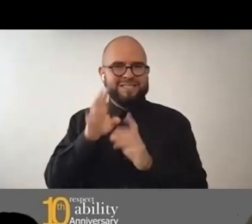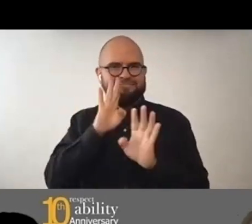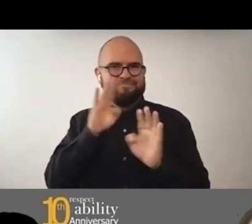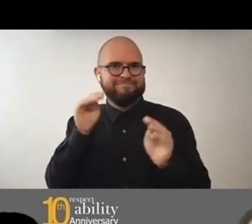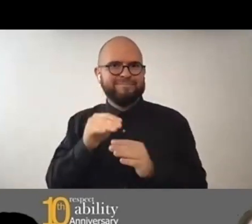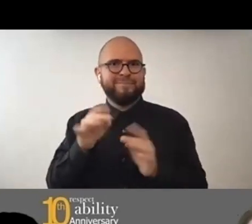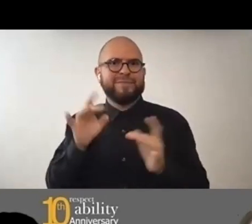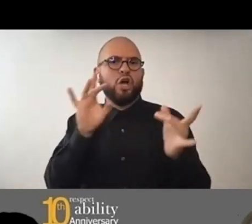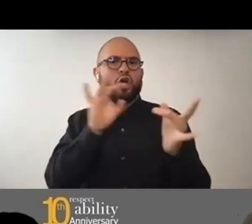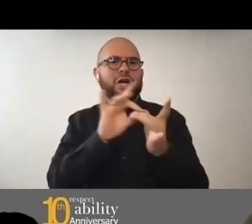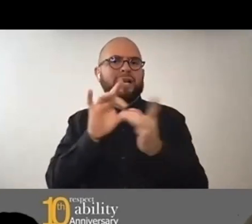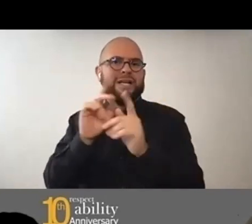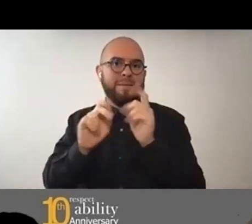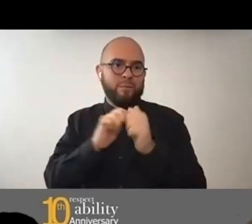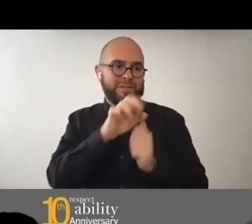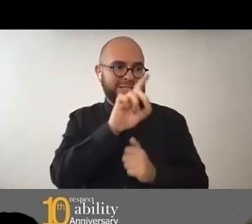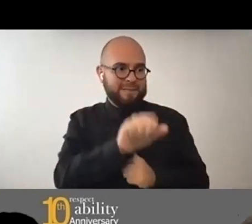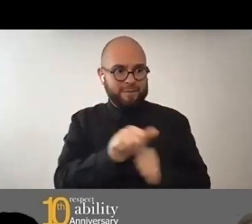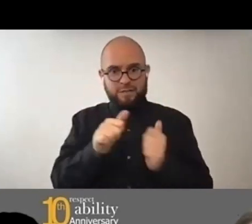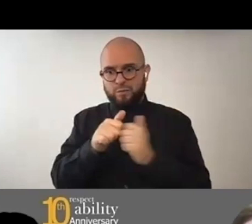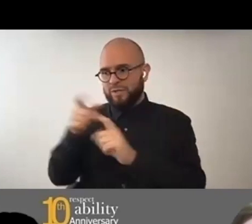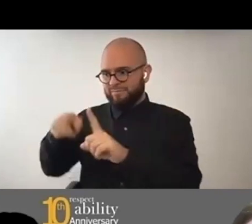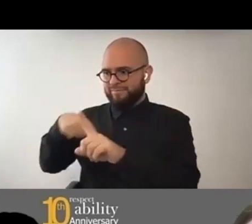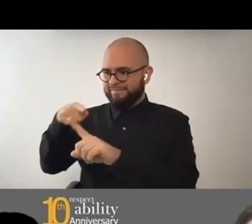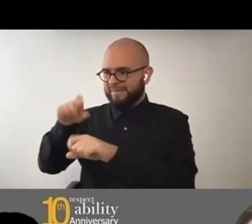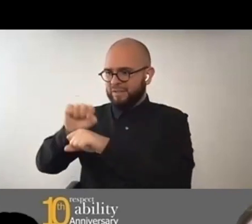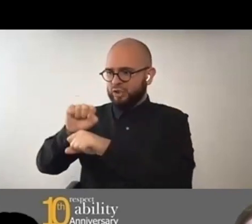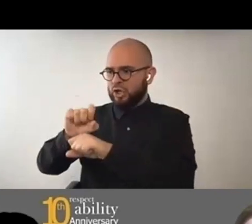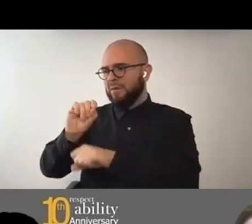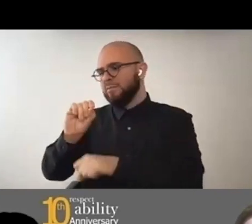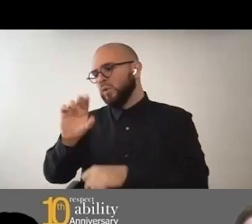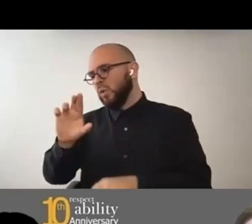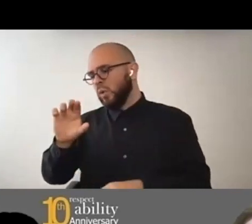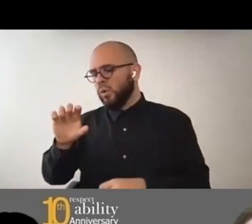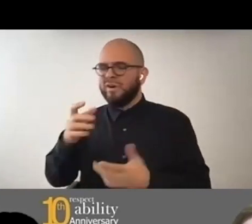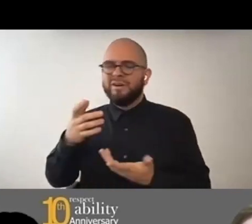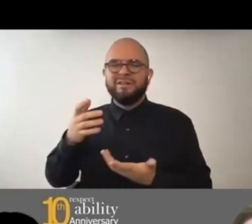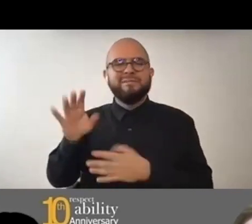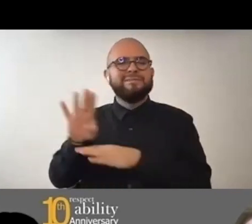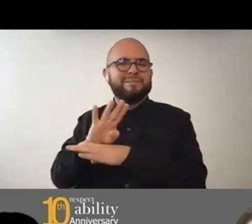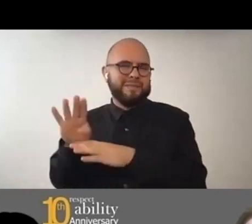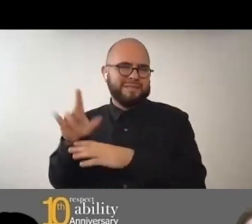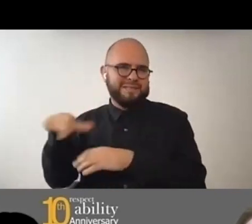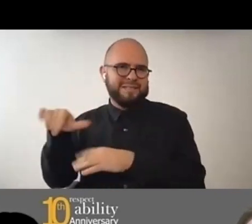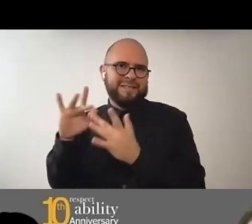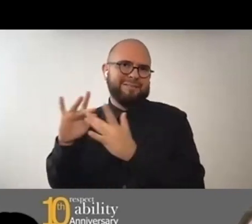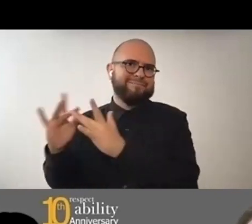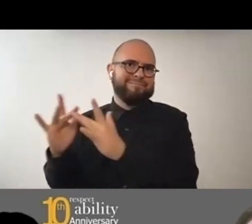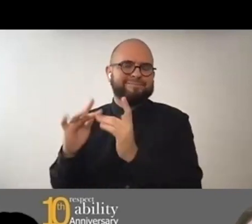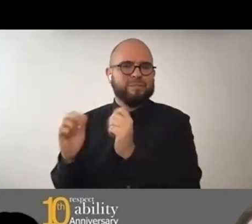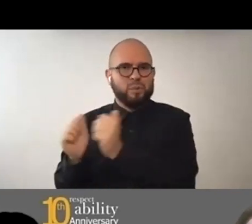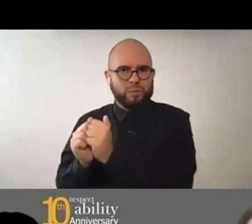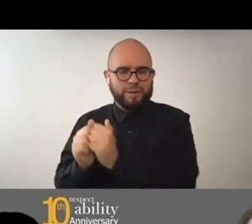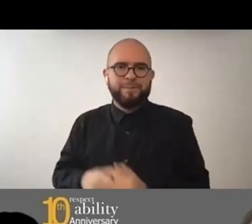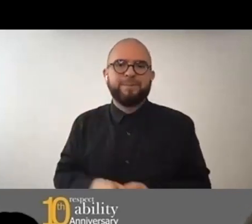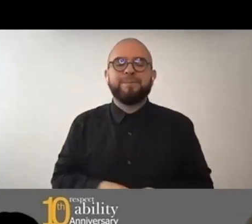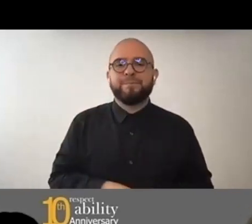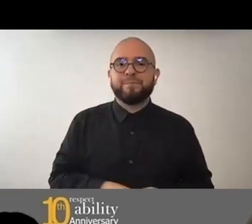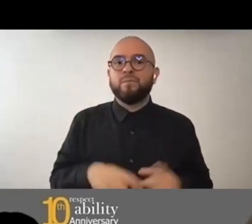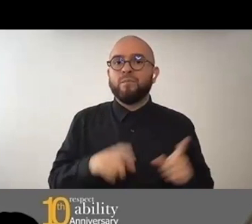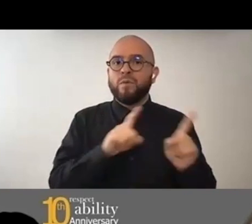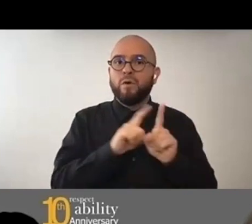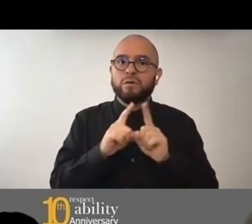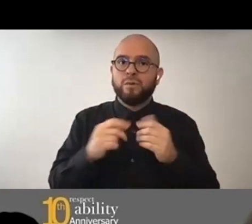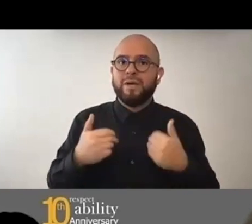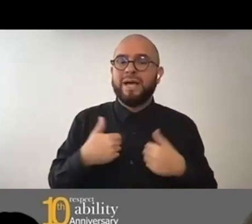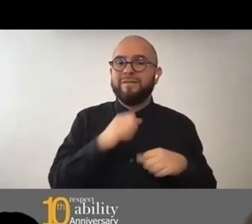qualified job candidates with disability with corporations and agencies that they work with. Of course, there's always the Job Accommodations Network, which you